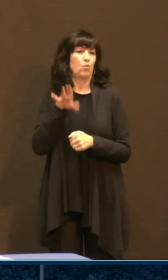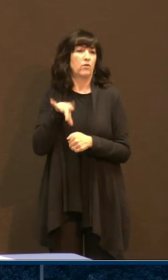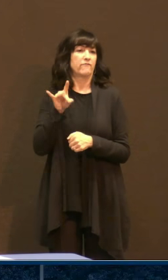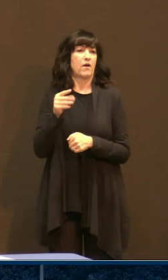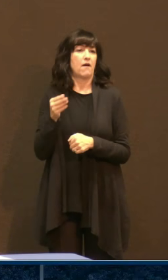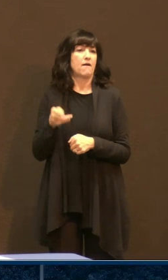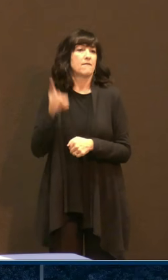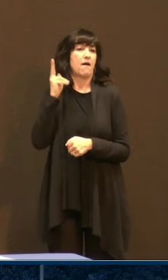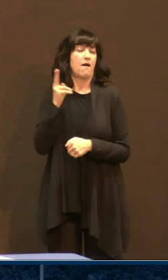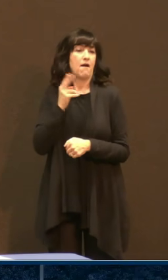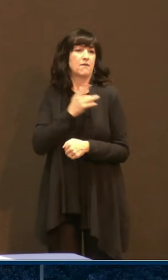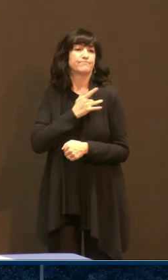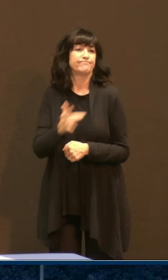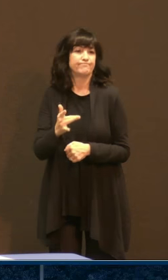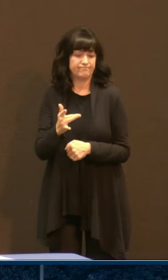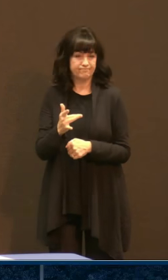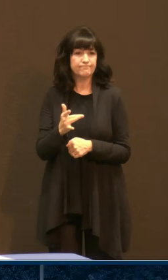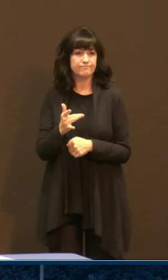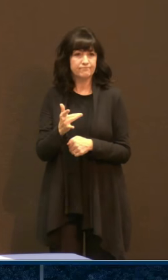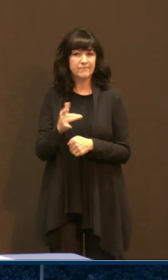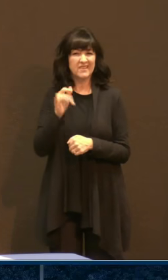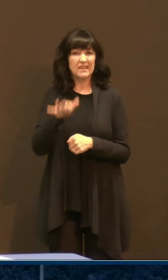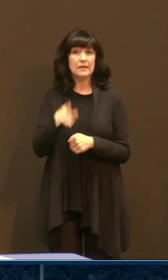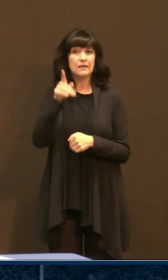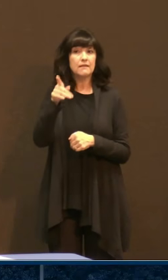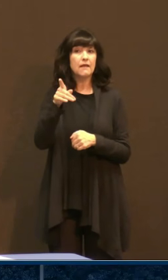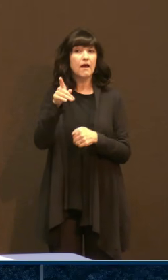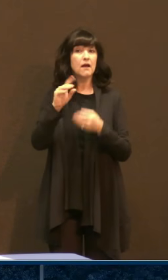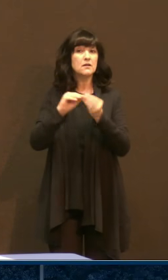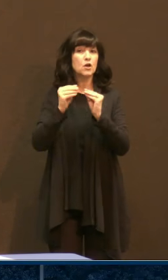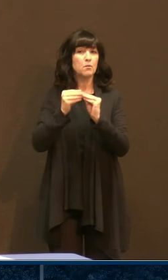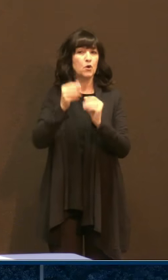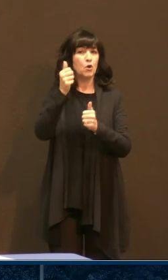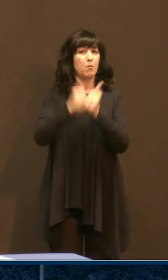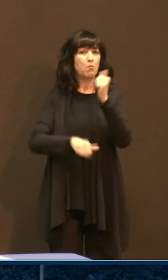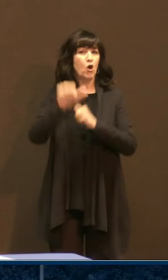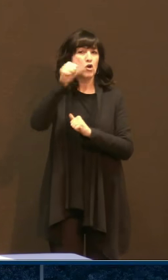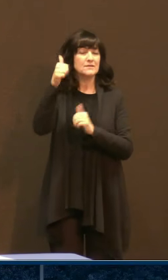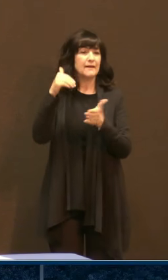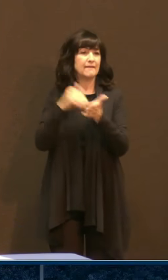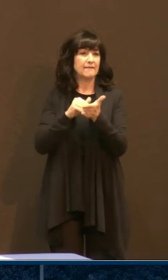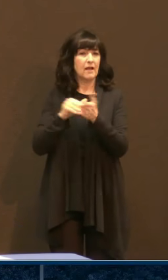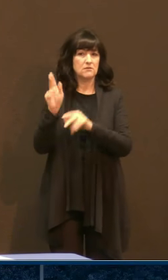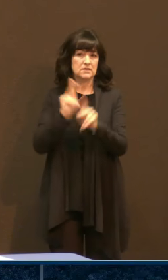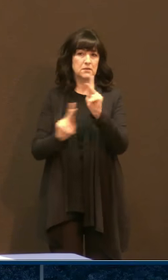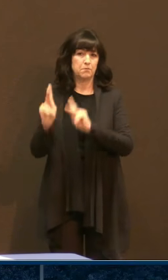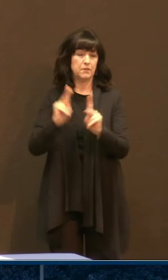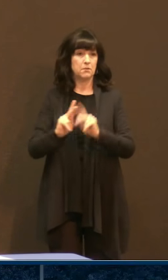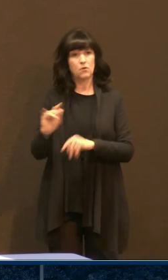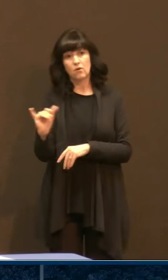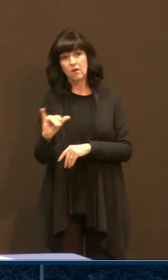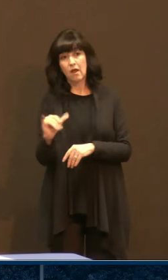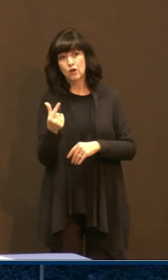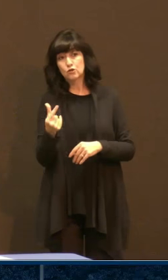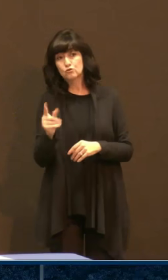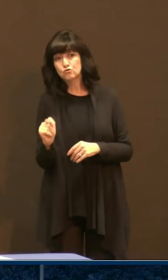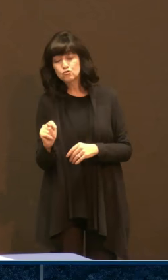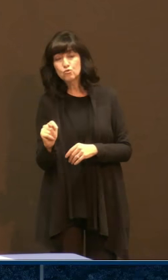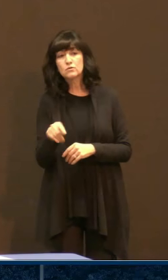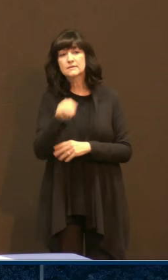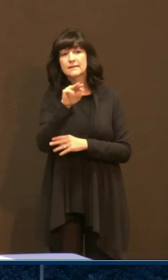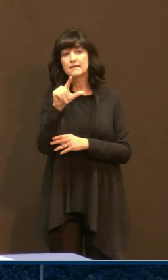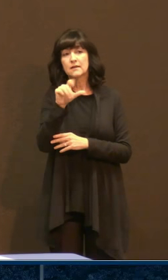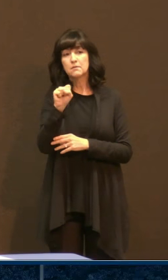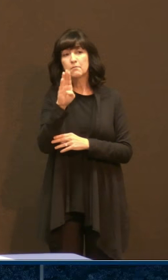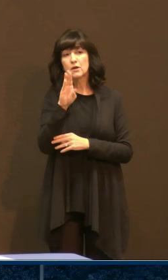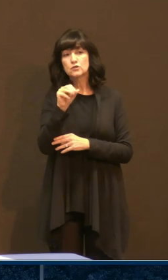it's rate of cases per 10,000 in the population, and that Georgetown,